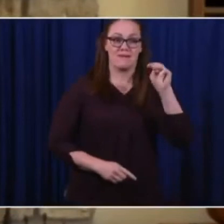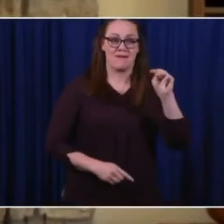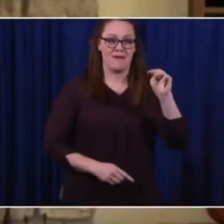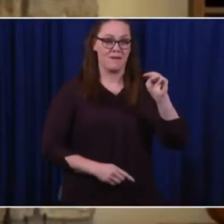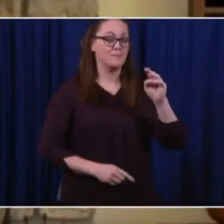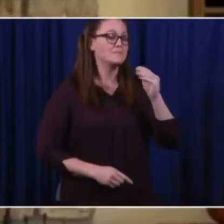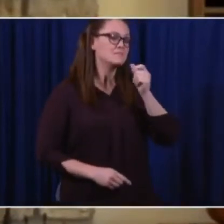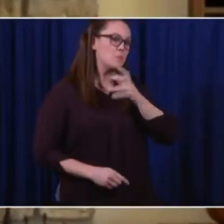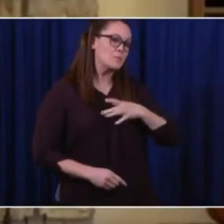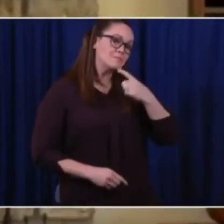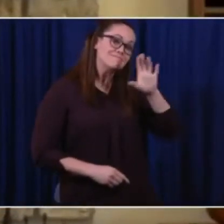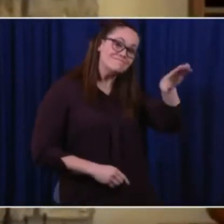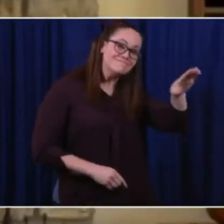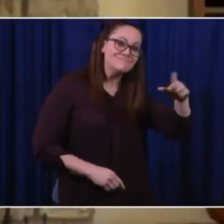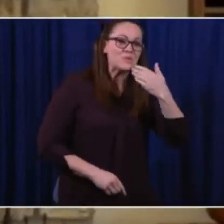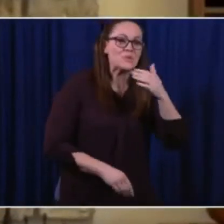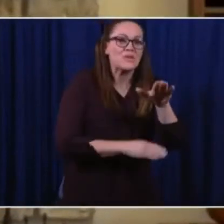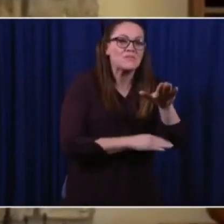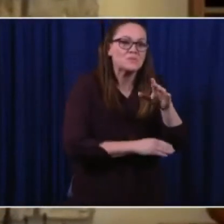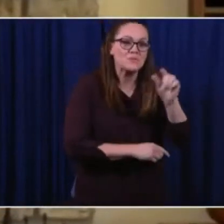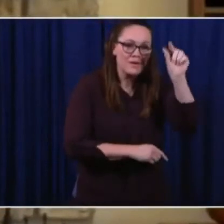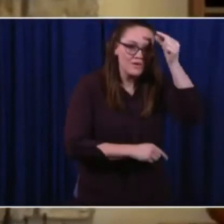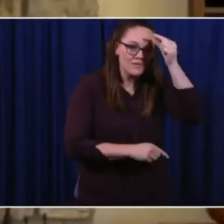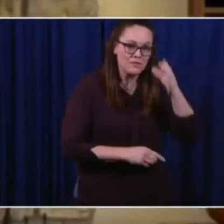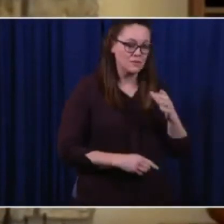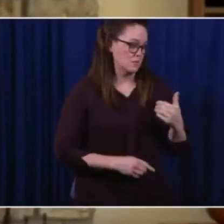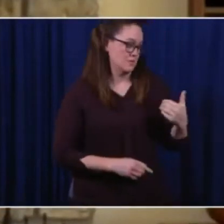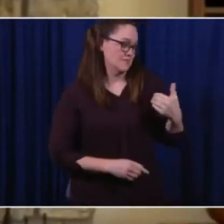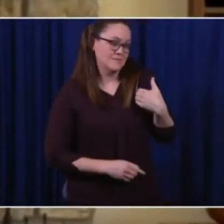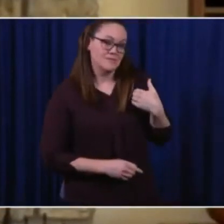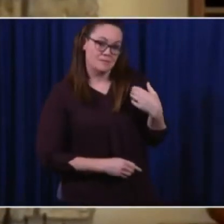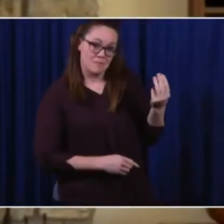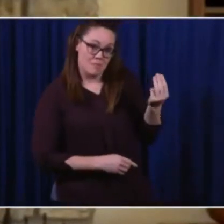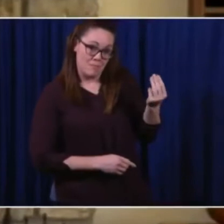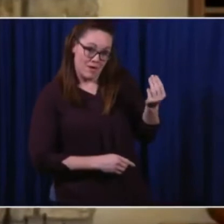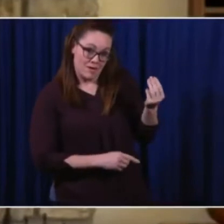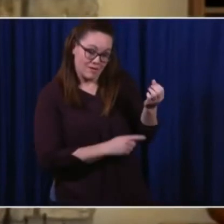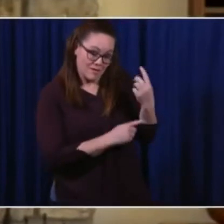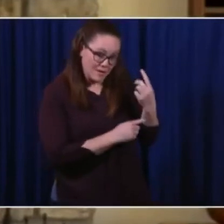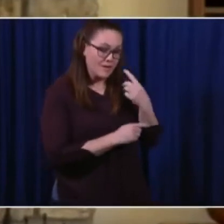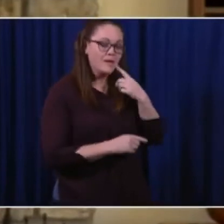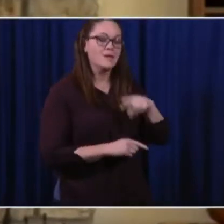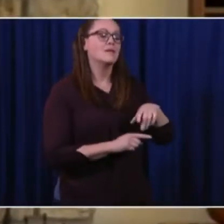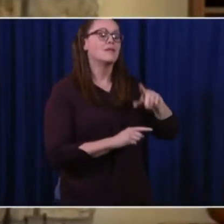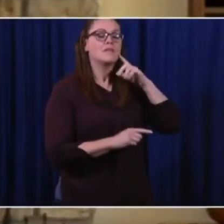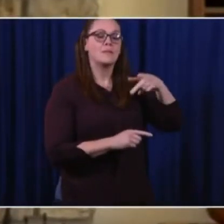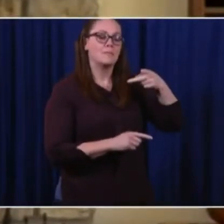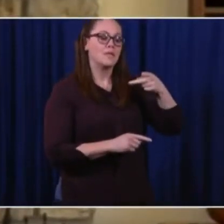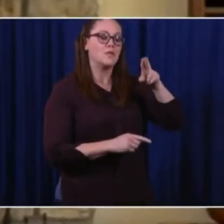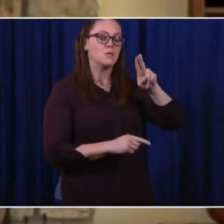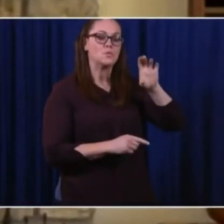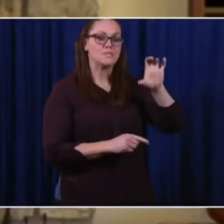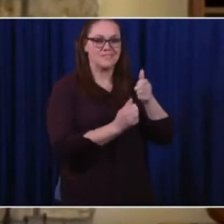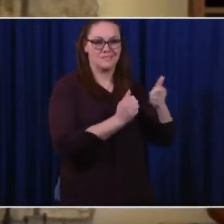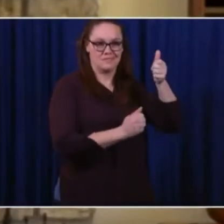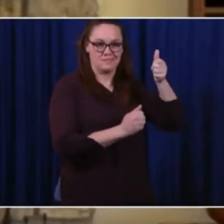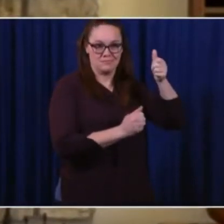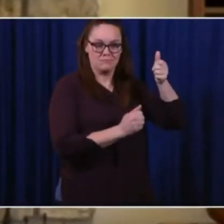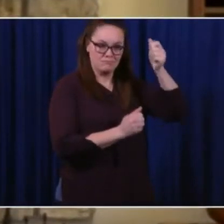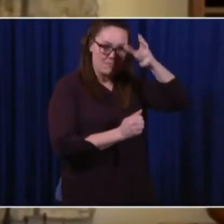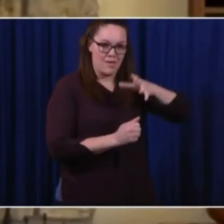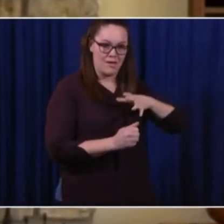On Monday, the FBI searched the home of the PUCO chairman, Sam Randazzo, an indication that he could be